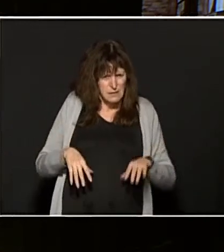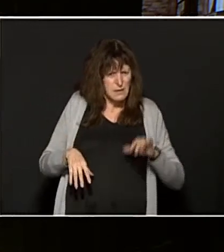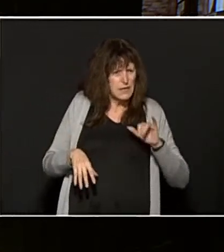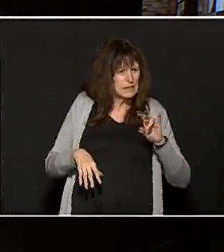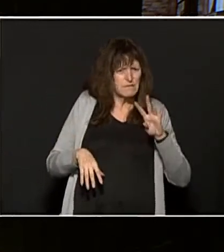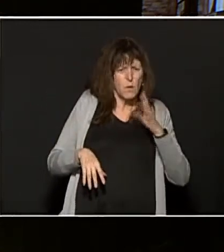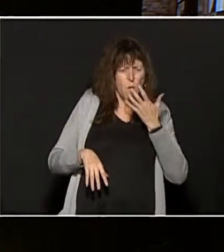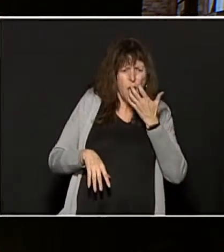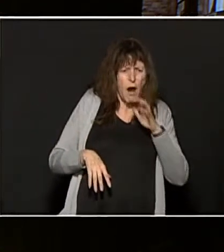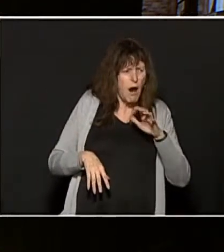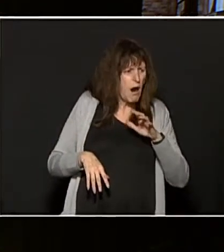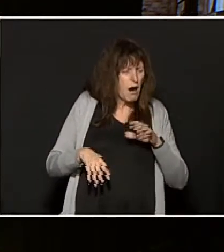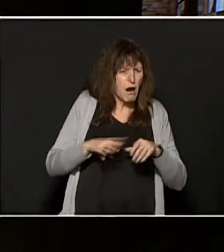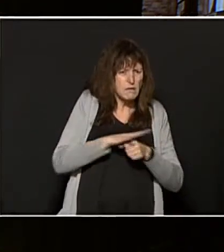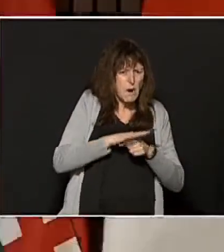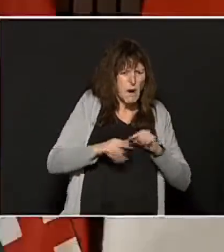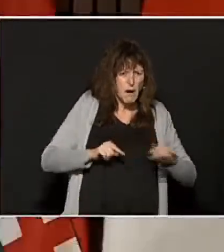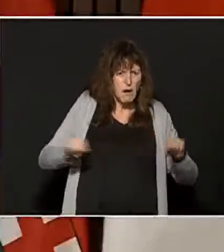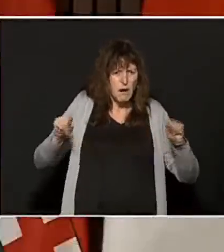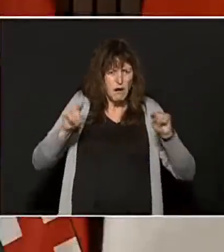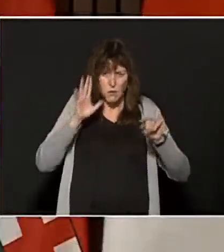worse?